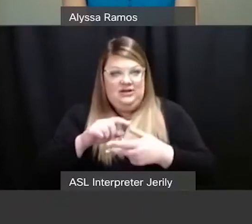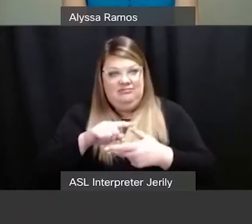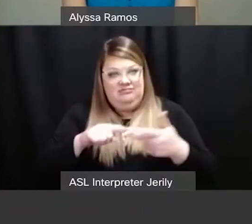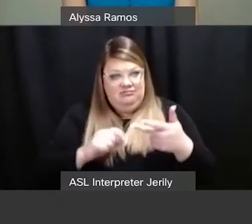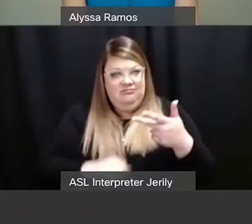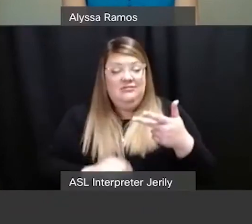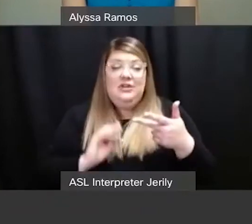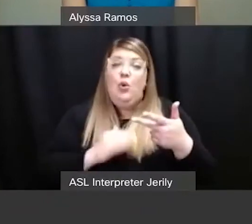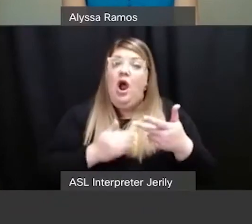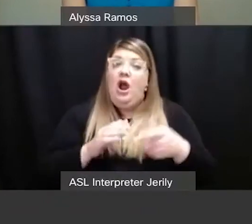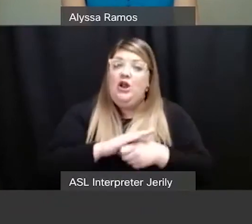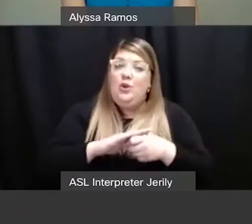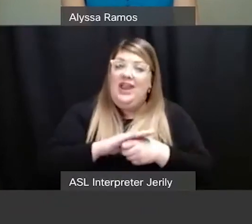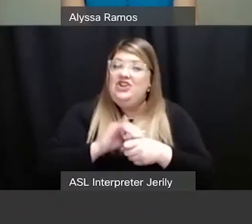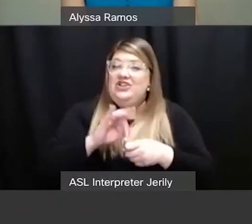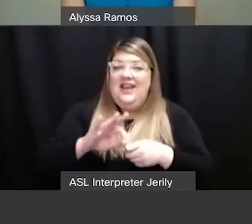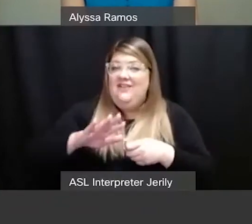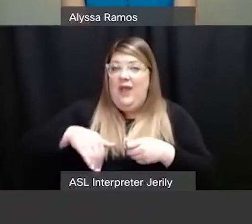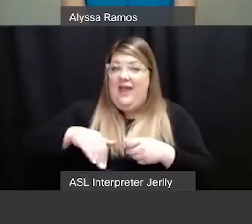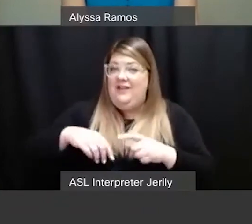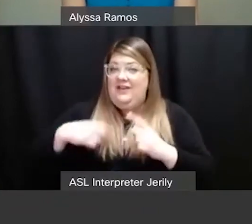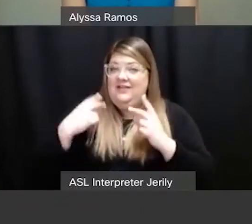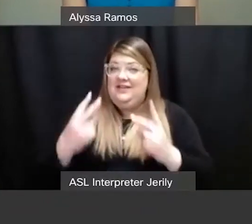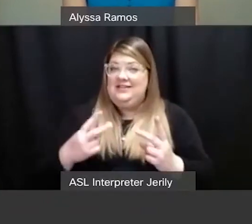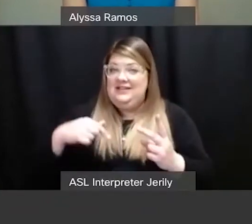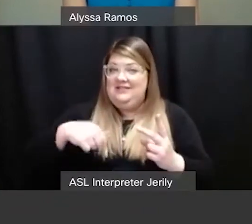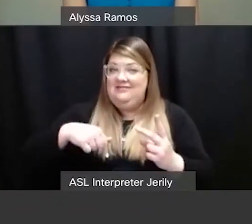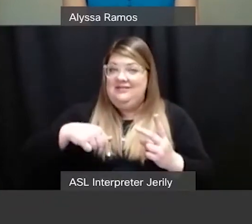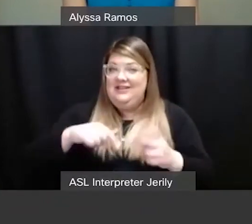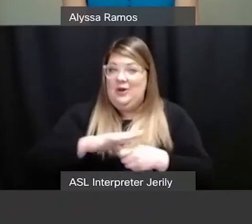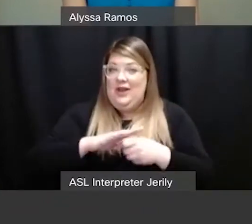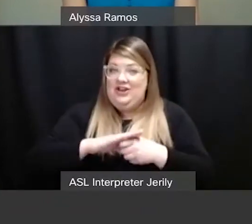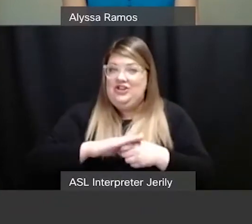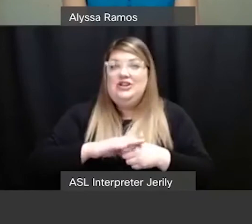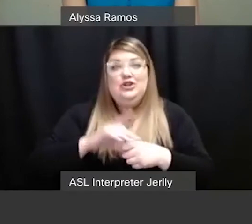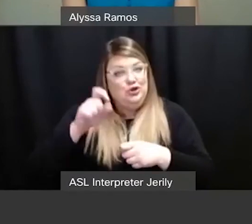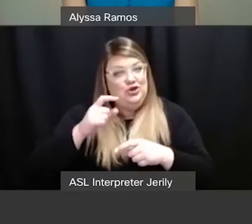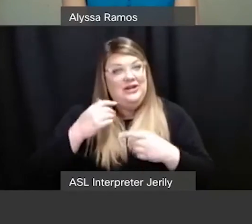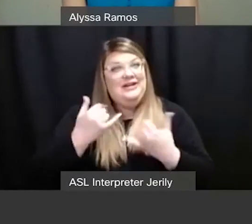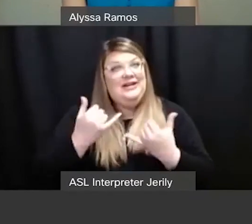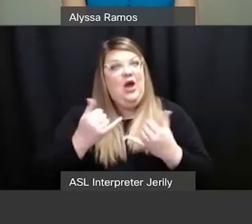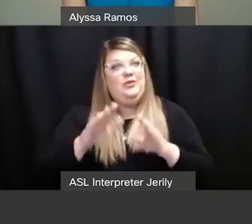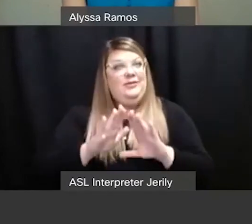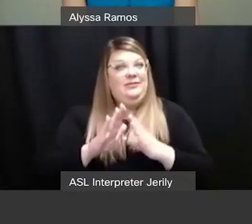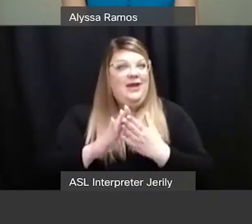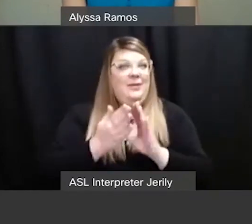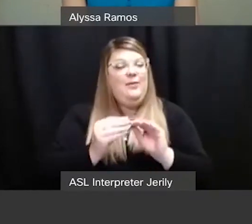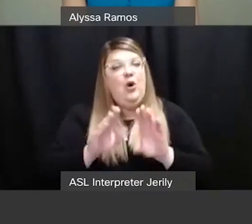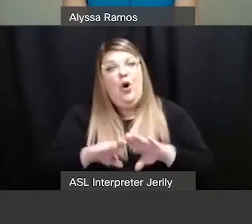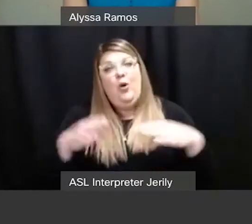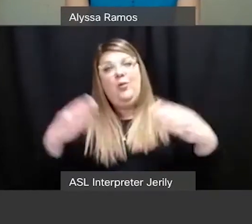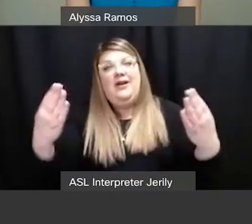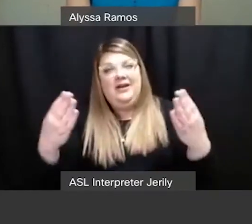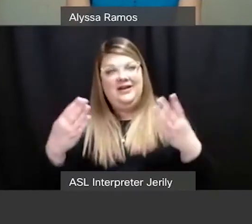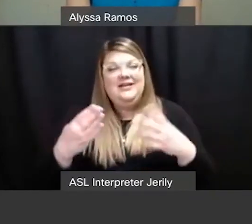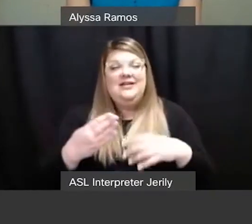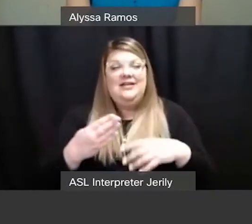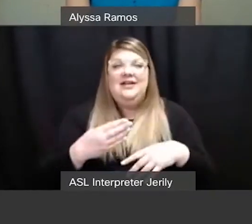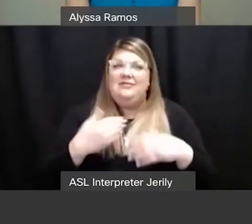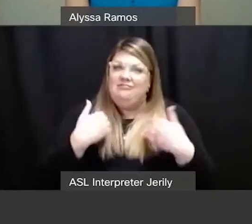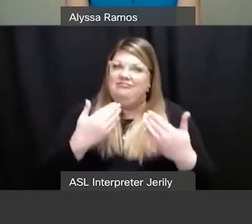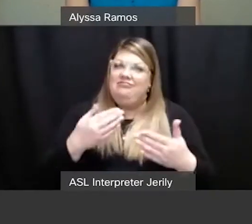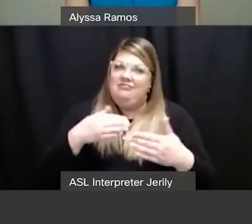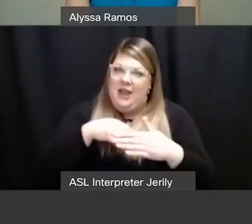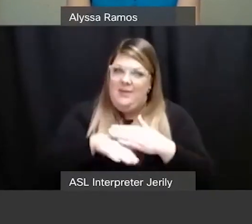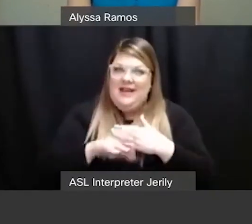location, if you haven't been down here, you should, now that things are opening back up, make a trip and come in and see our